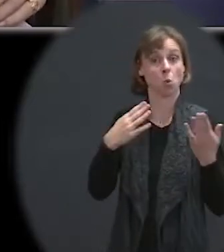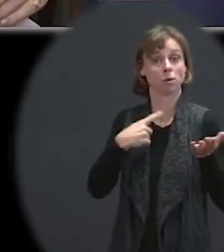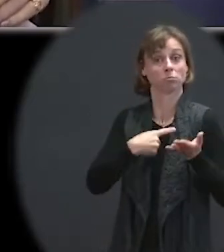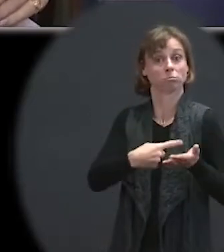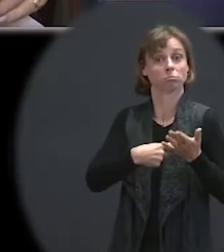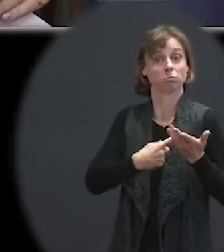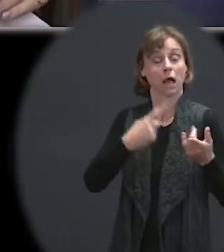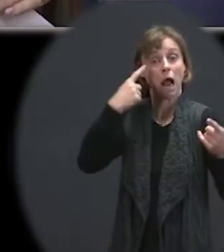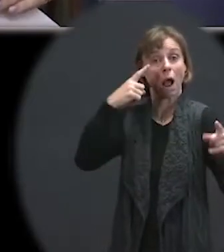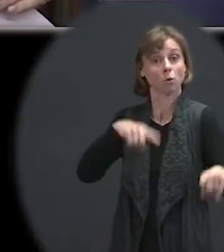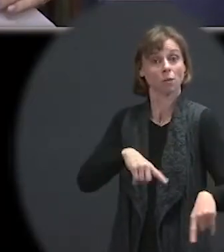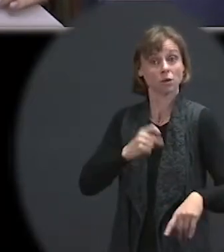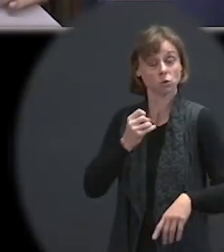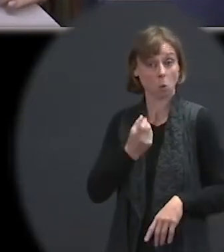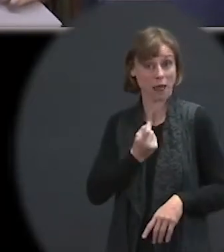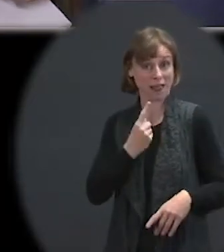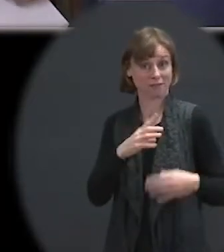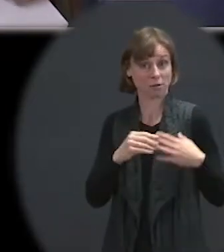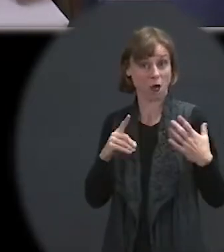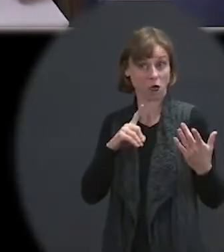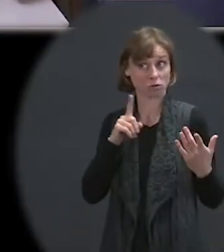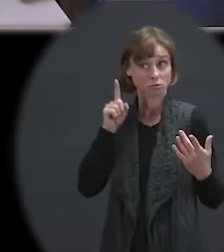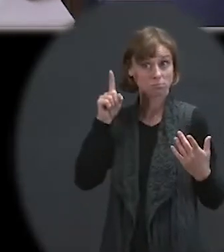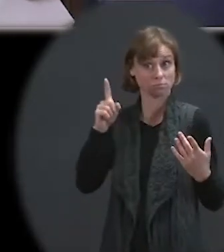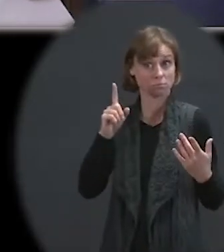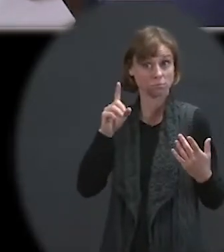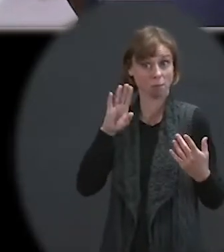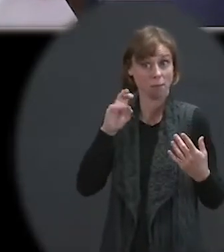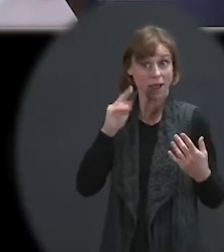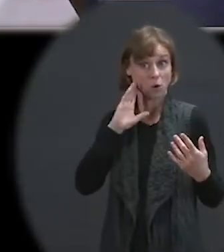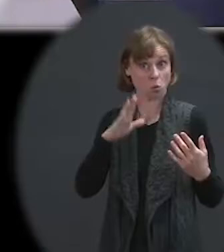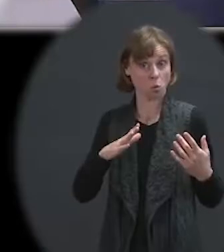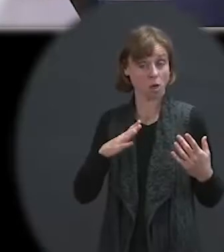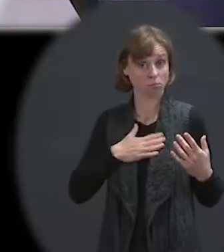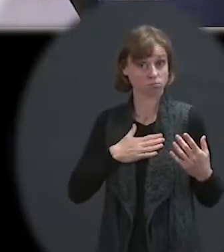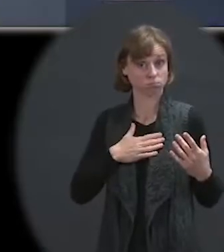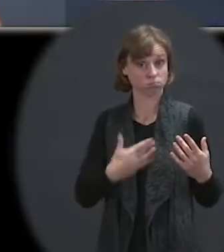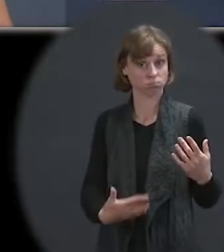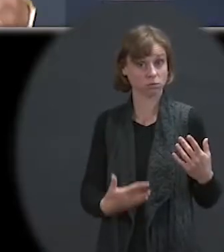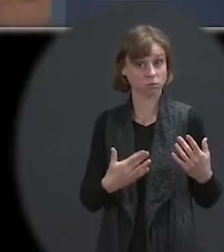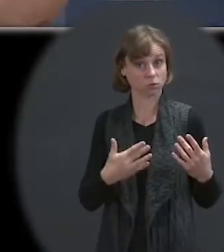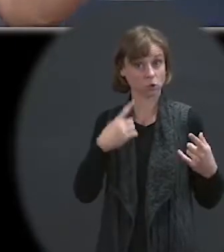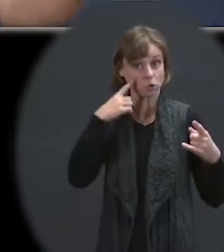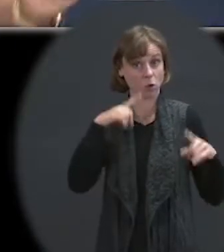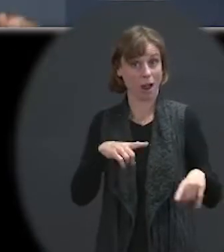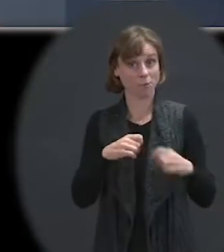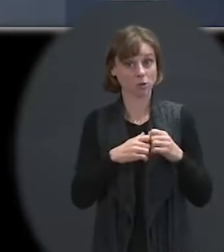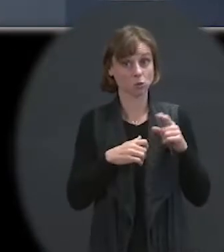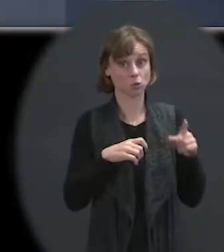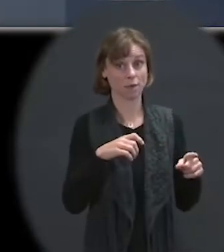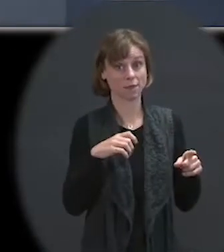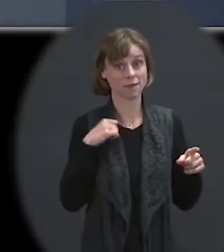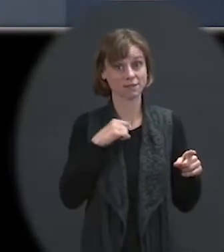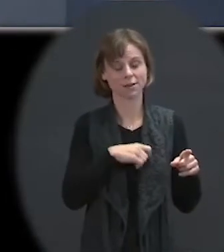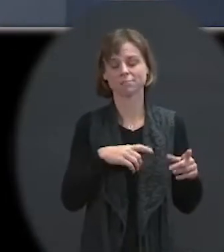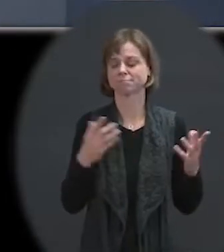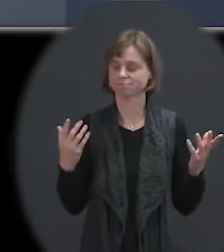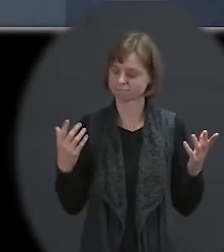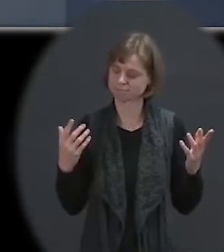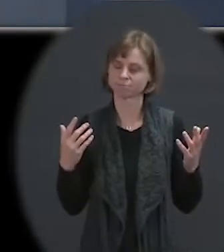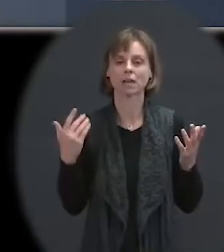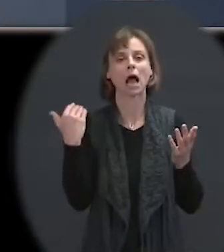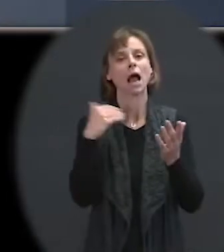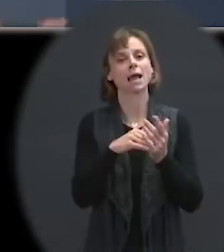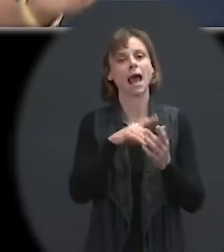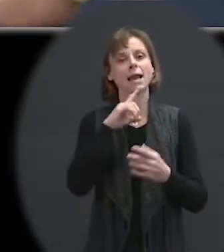is $11 something that he would be willing to compromise with Manchin on? Again, there's going to be a process that works its